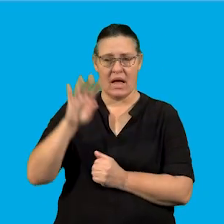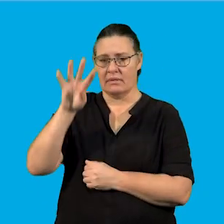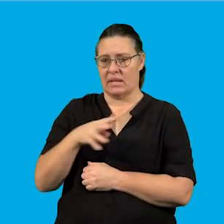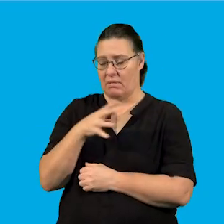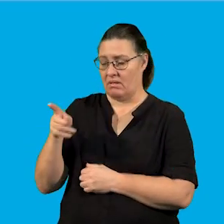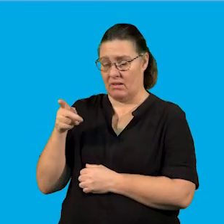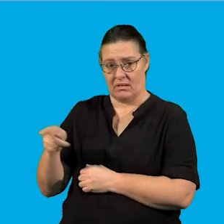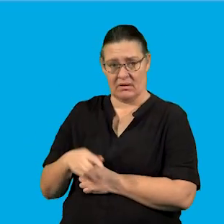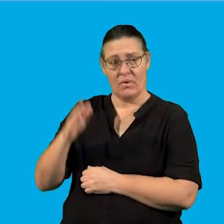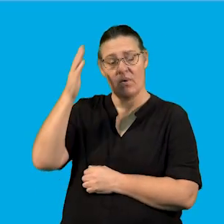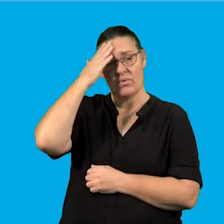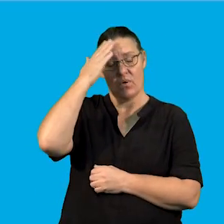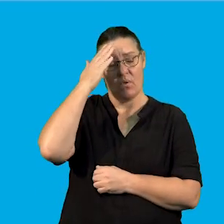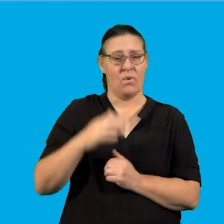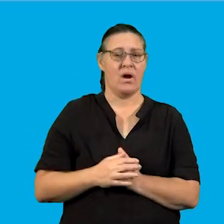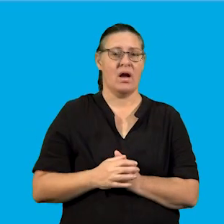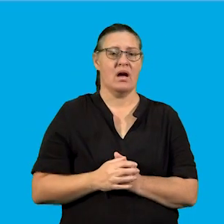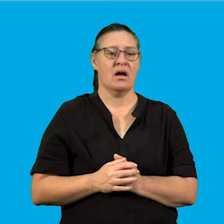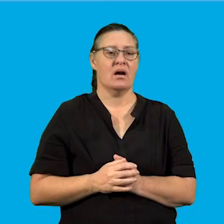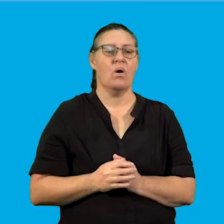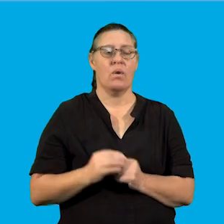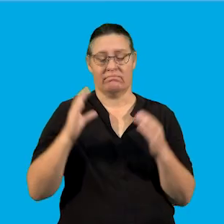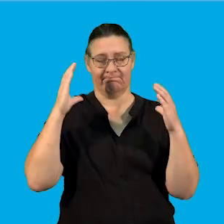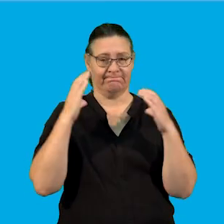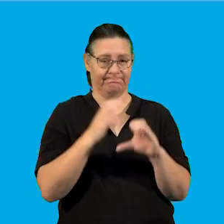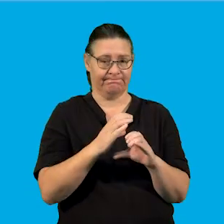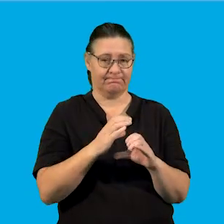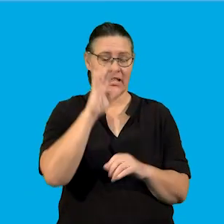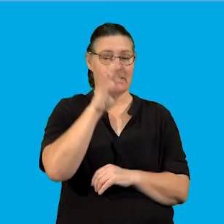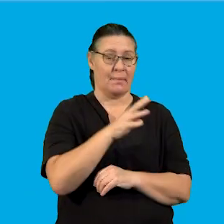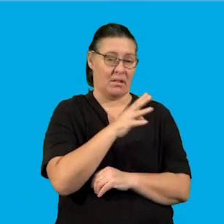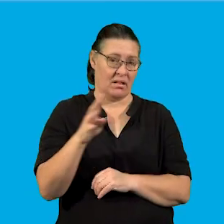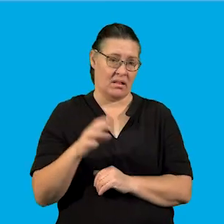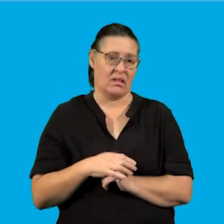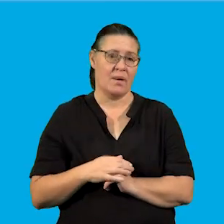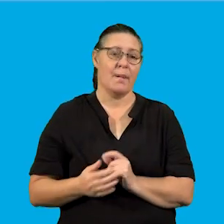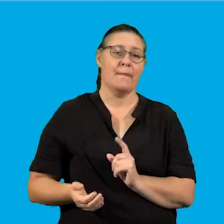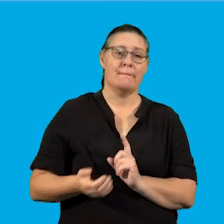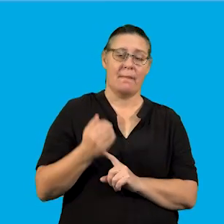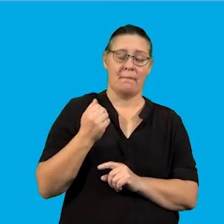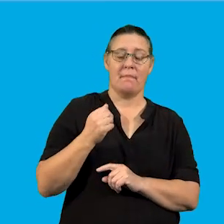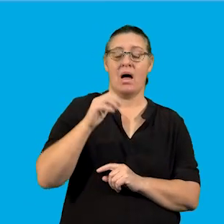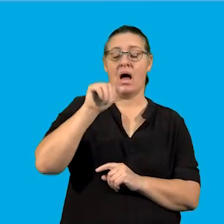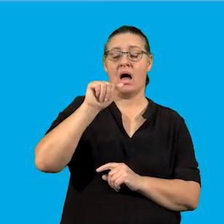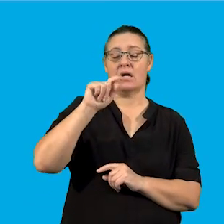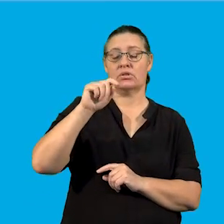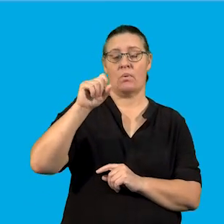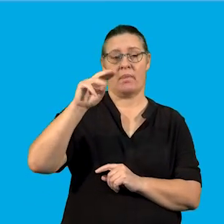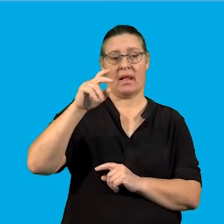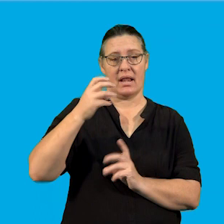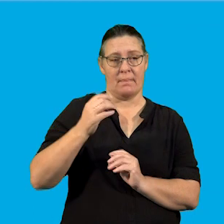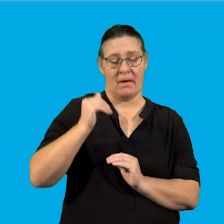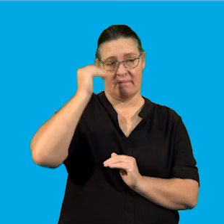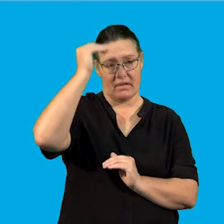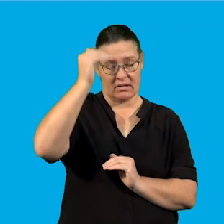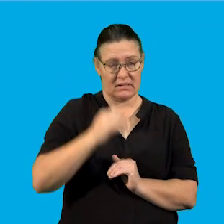table. So we know that whenever we zoom in on our periodic table, we know that we find the atomic number at the top of the periodic